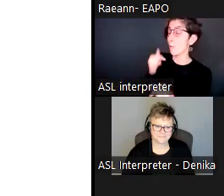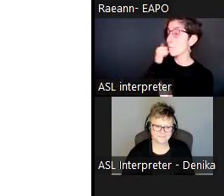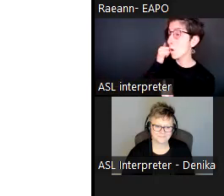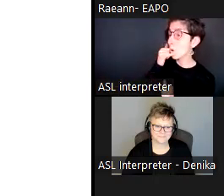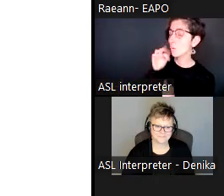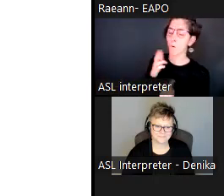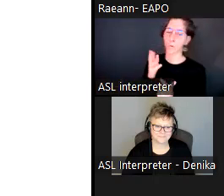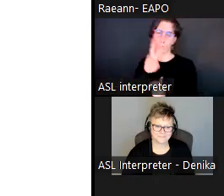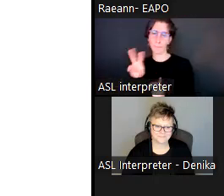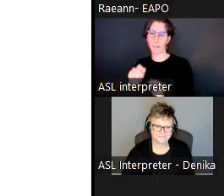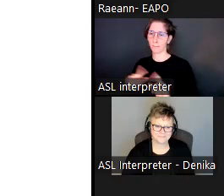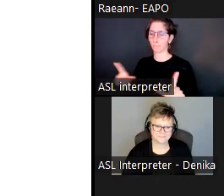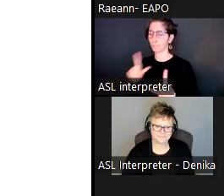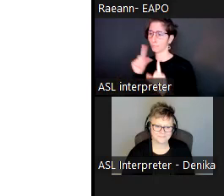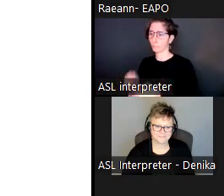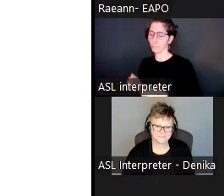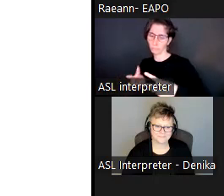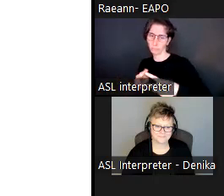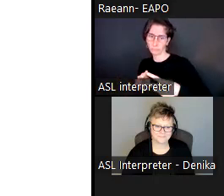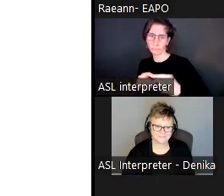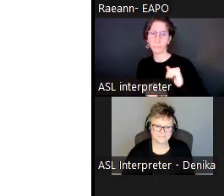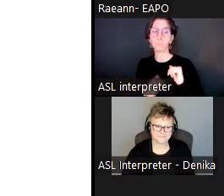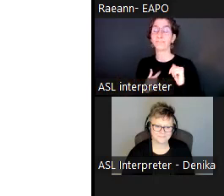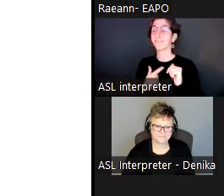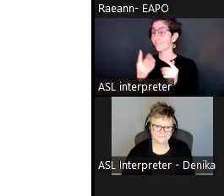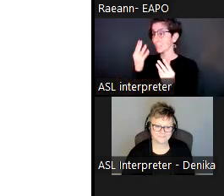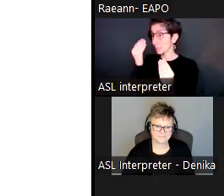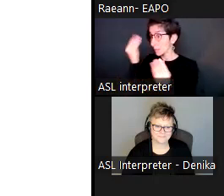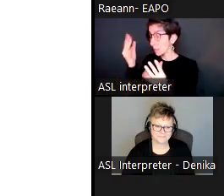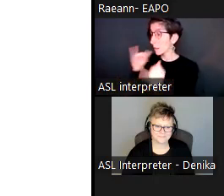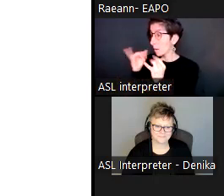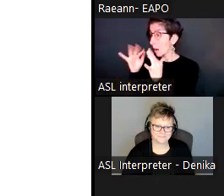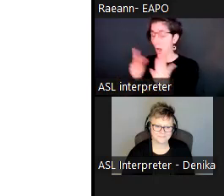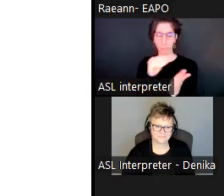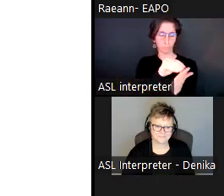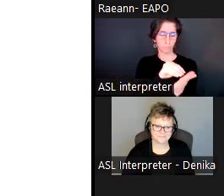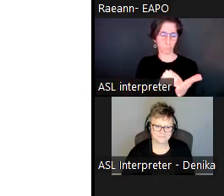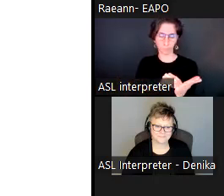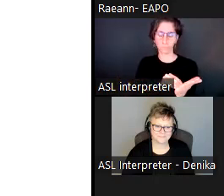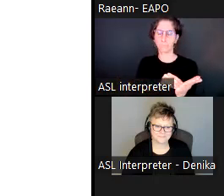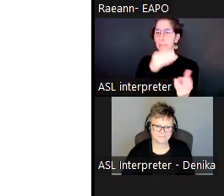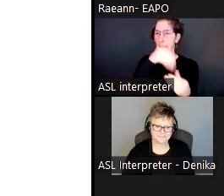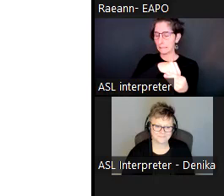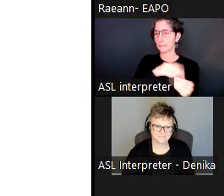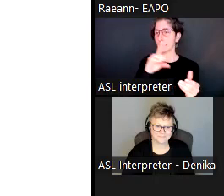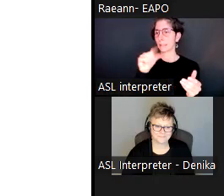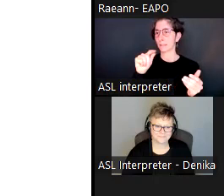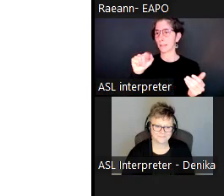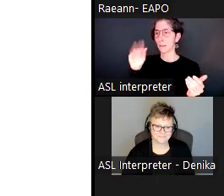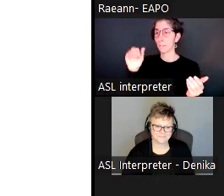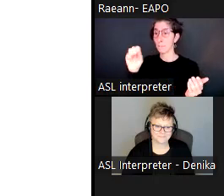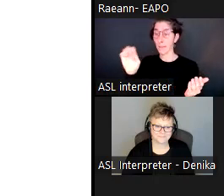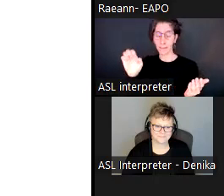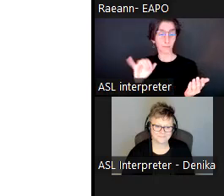our website. They'll input the information into our database, and they'll also provide education